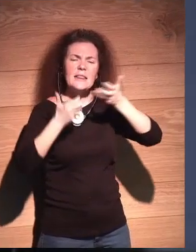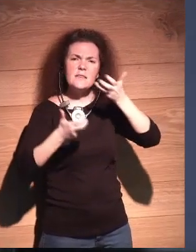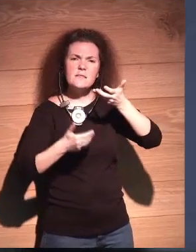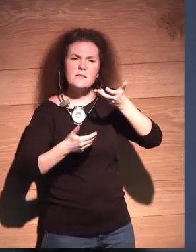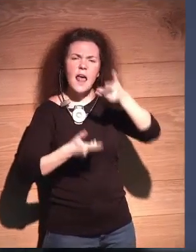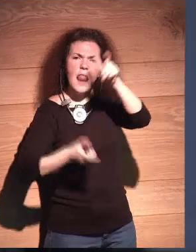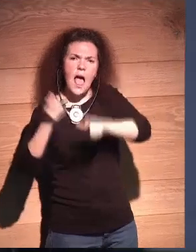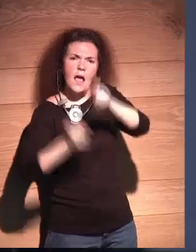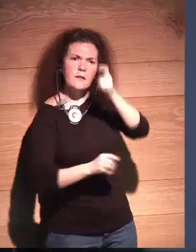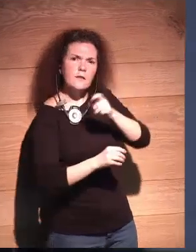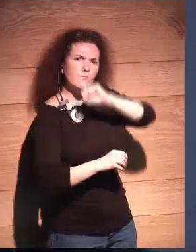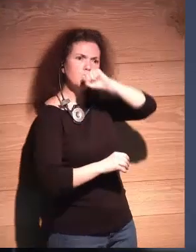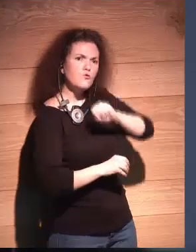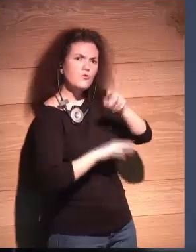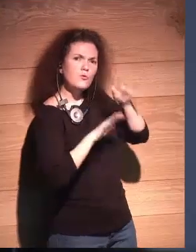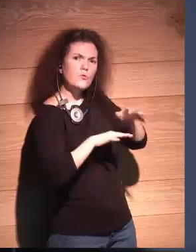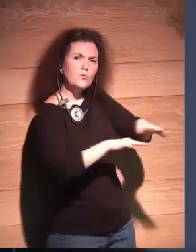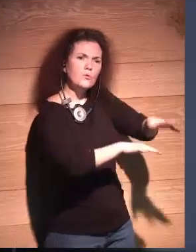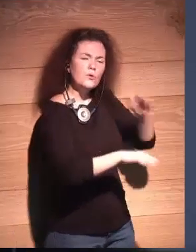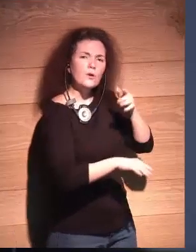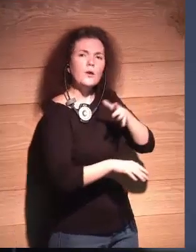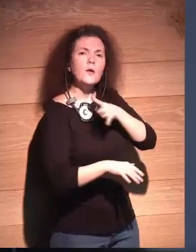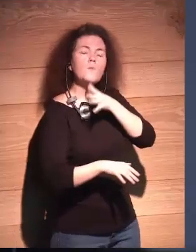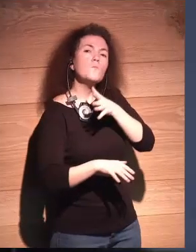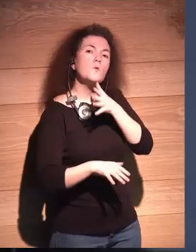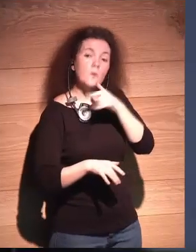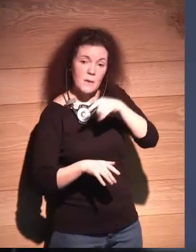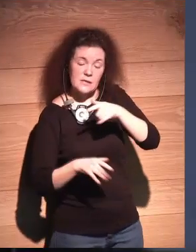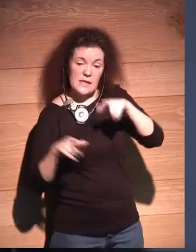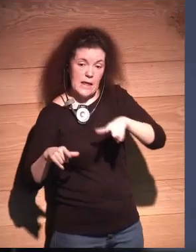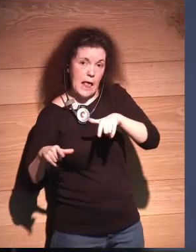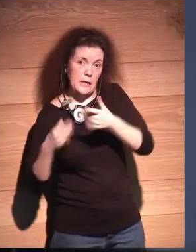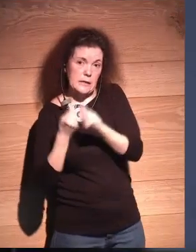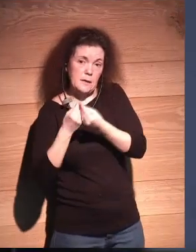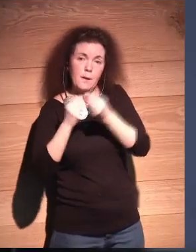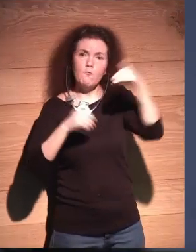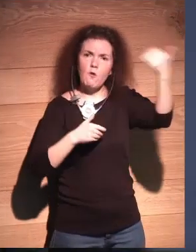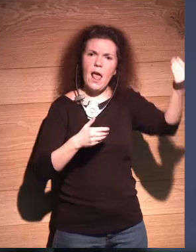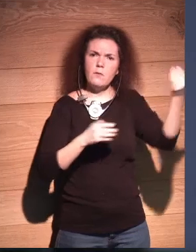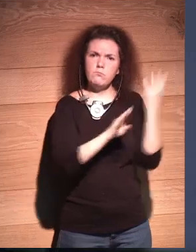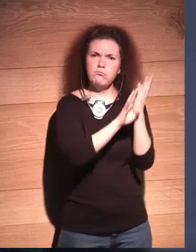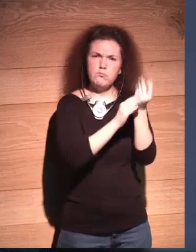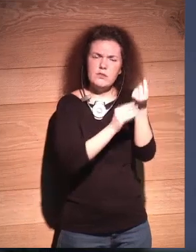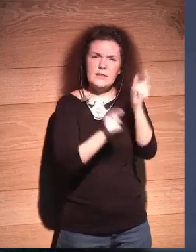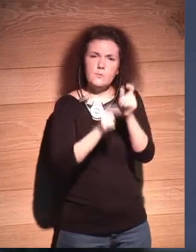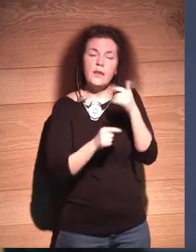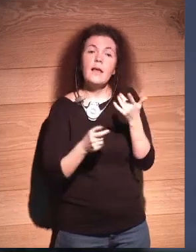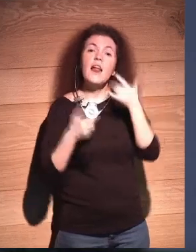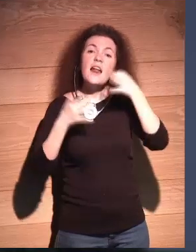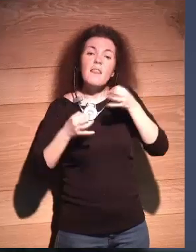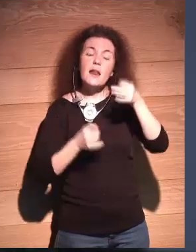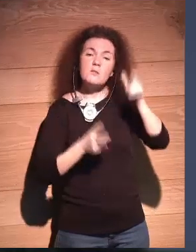is an artist that is revered by so many of us who are here today, and so many